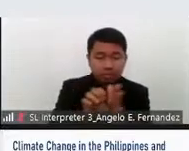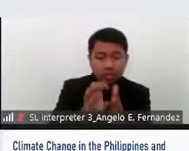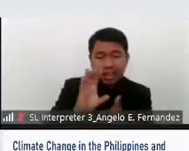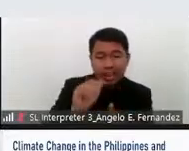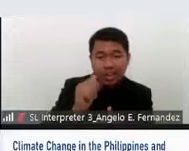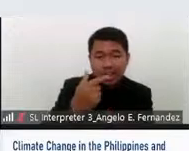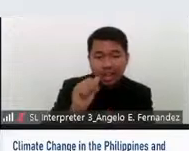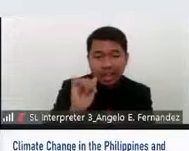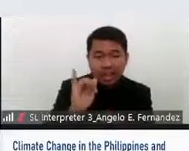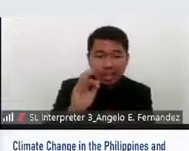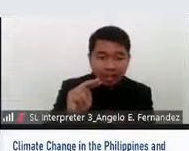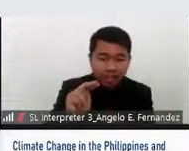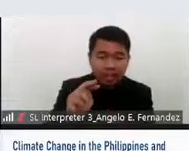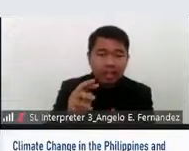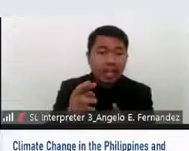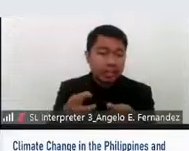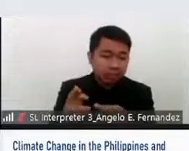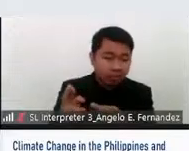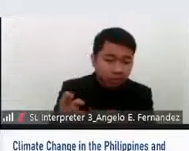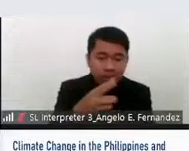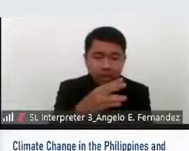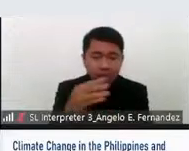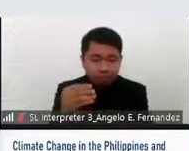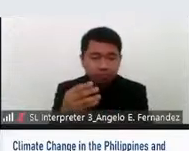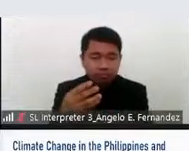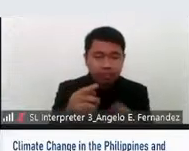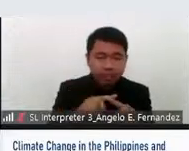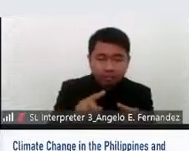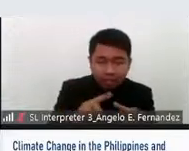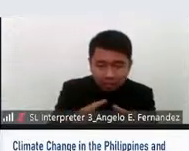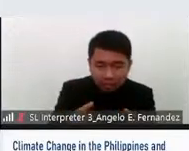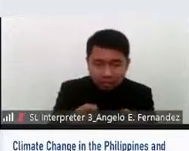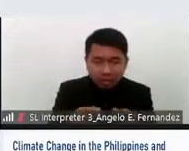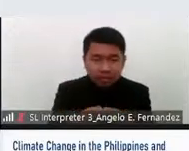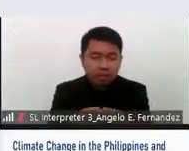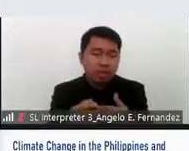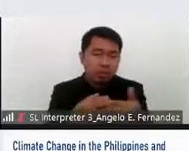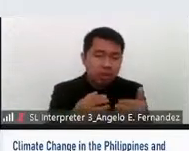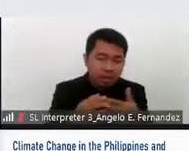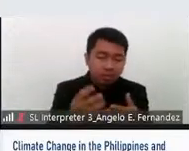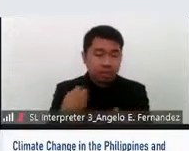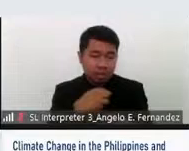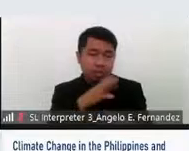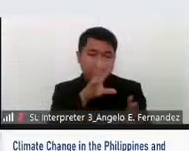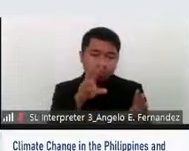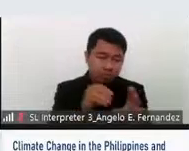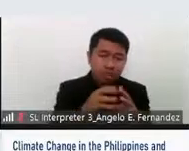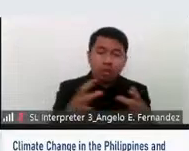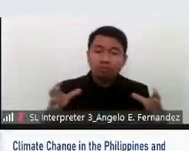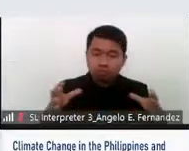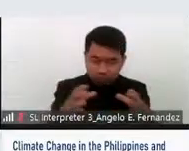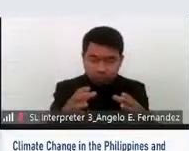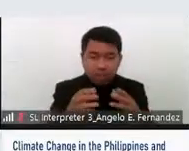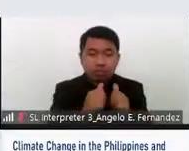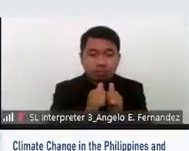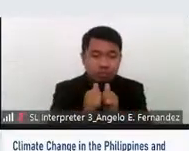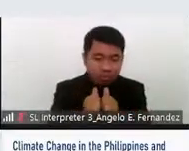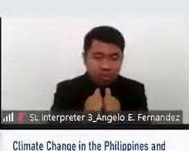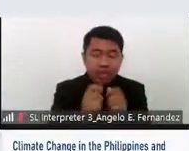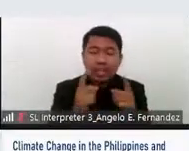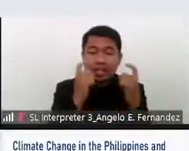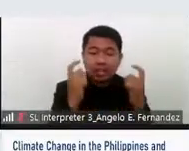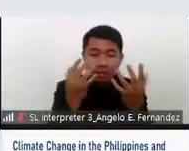along coasts and in river valleys. Anyway, we're all in this together and celebrate the National Museum of the Philippines as a leader